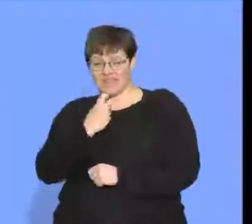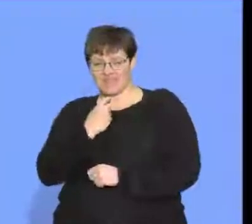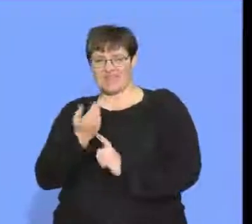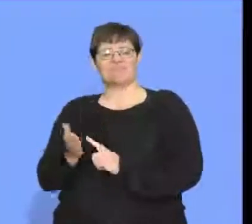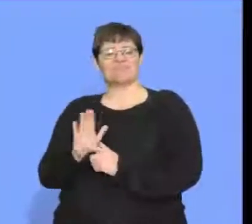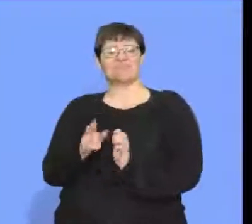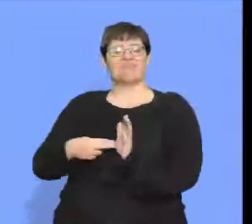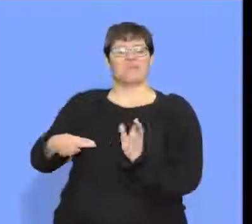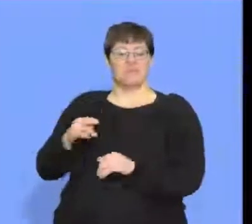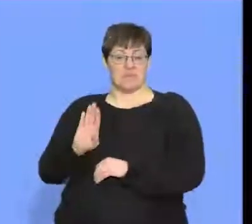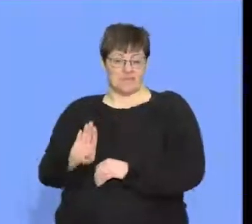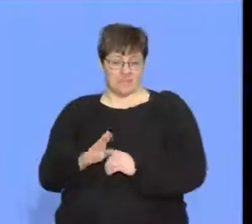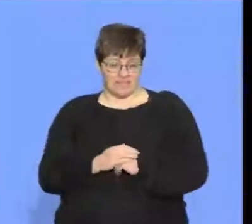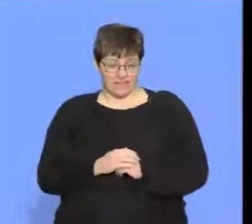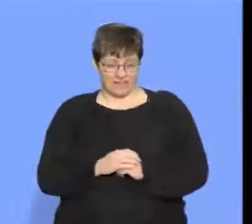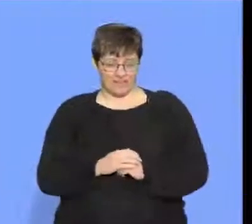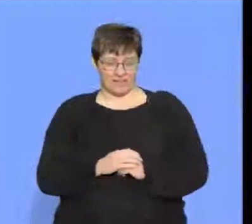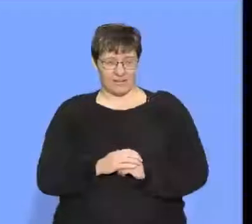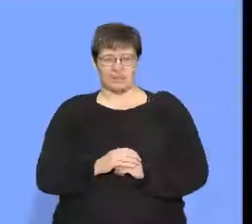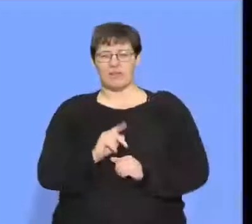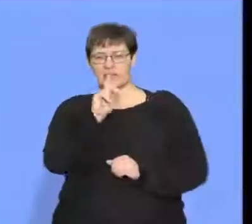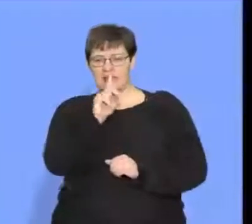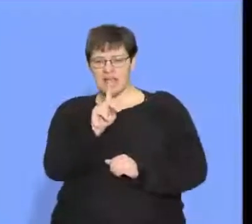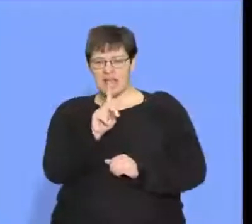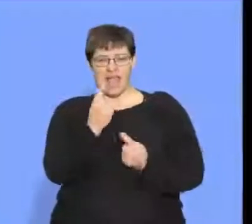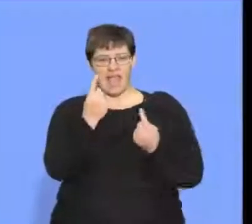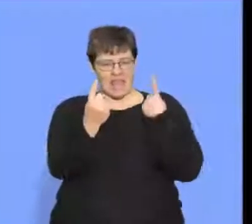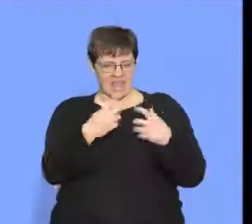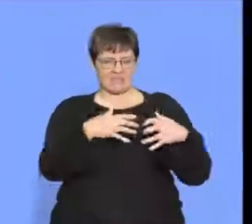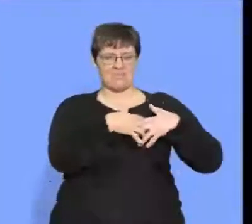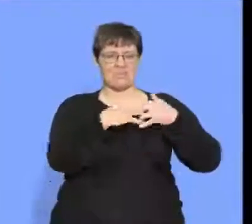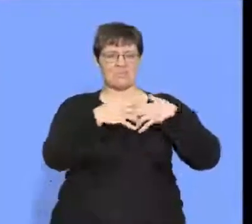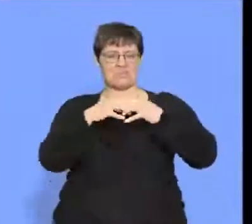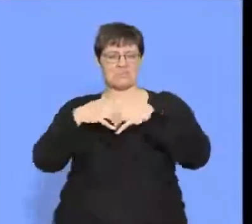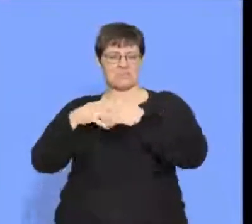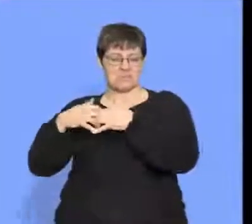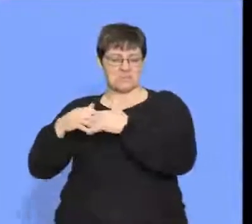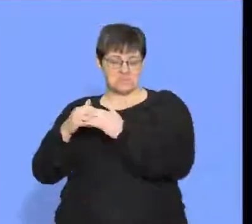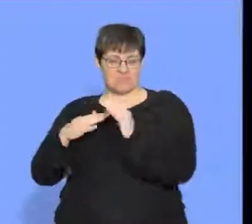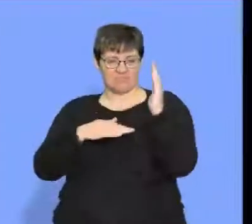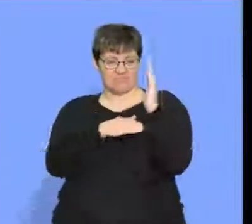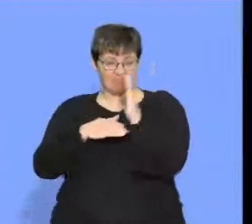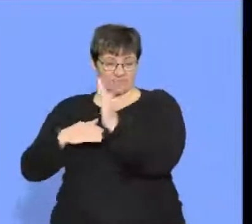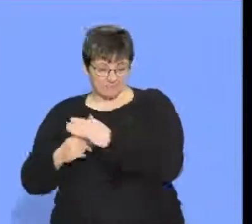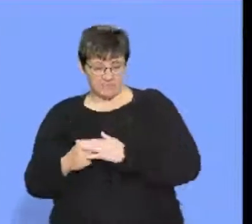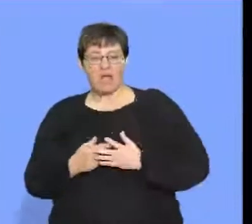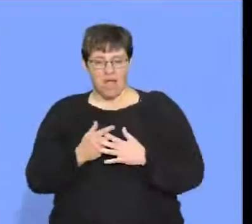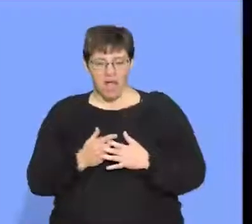symbol B. And as you can see, as each field is generated,